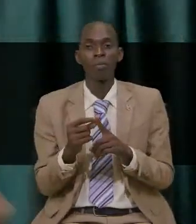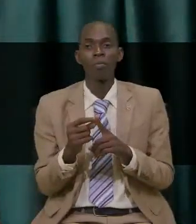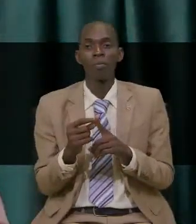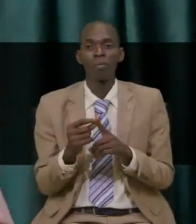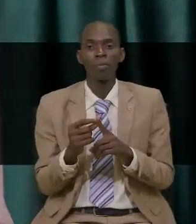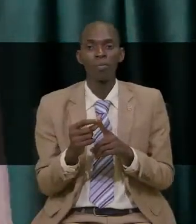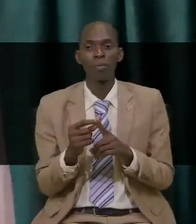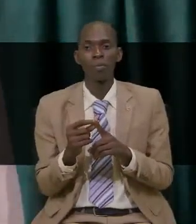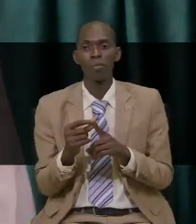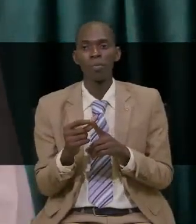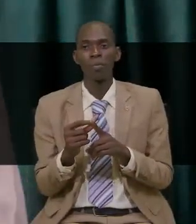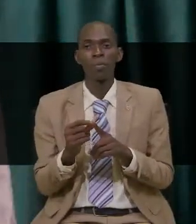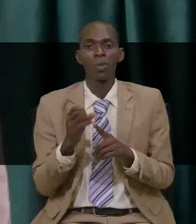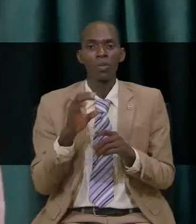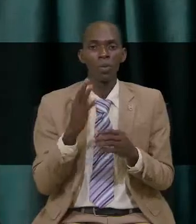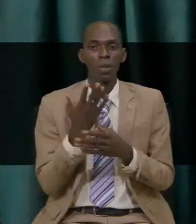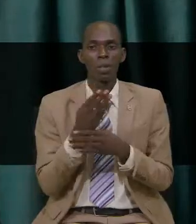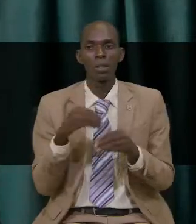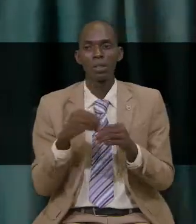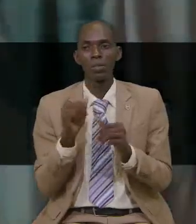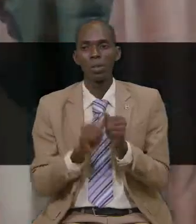hand with everyone.